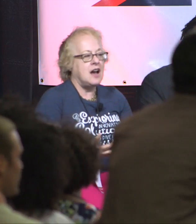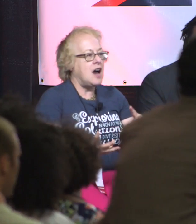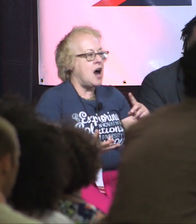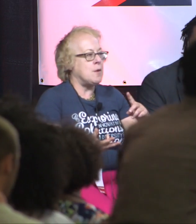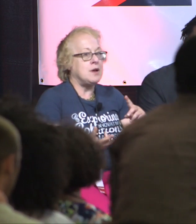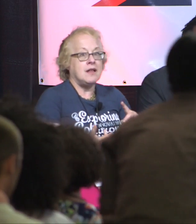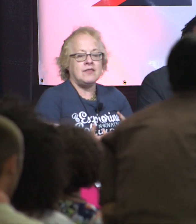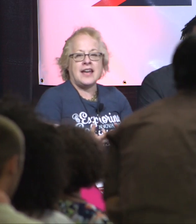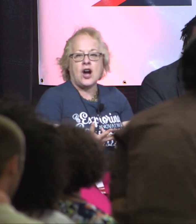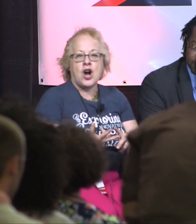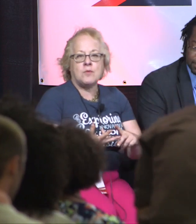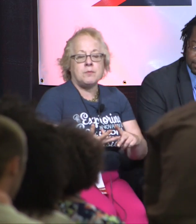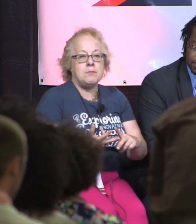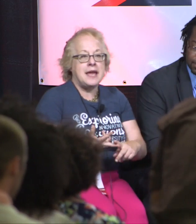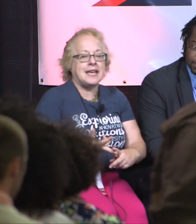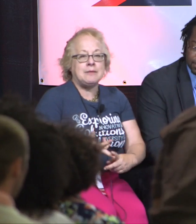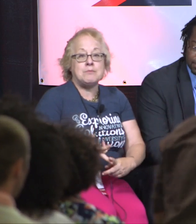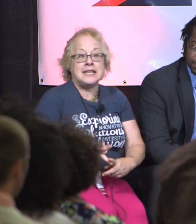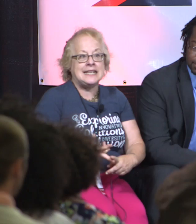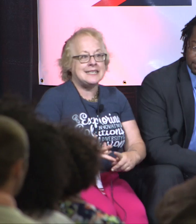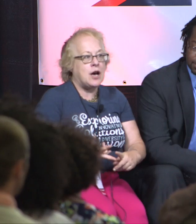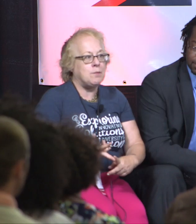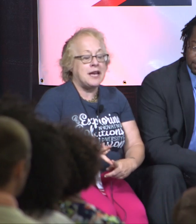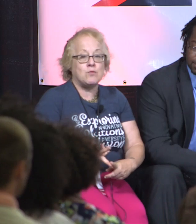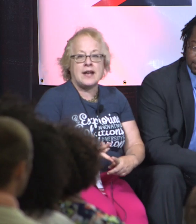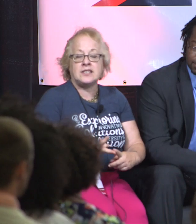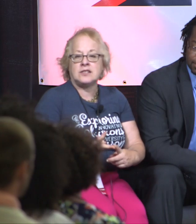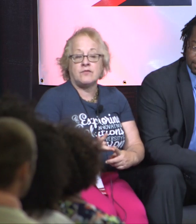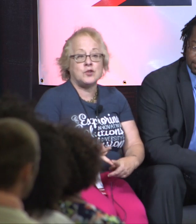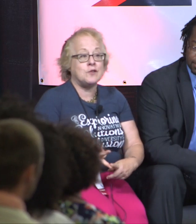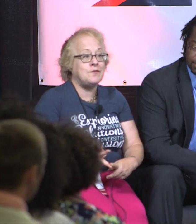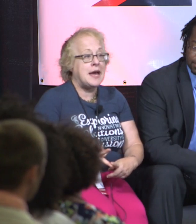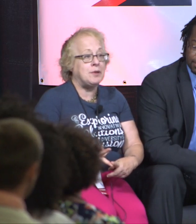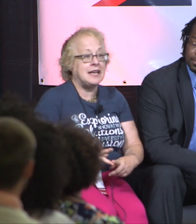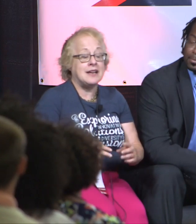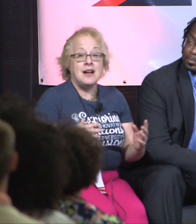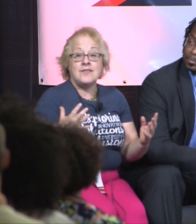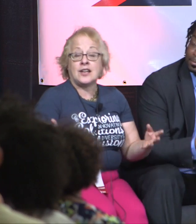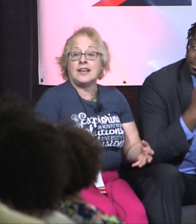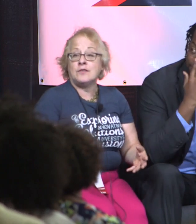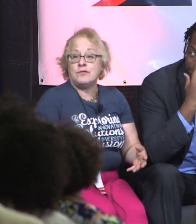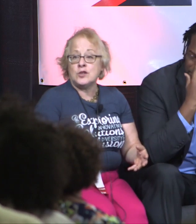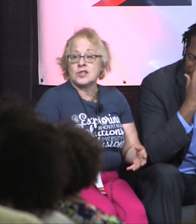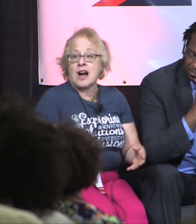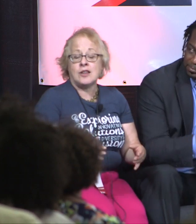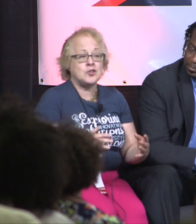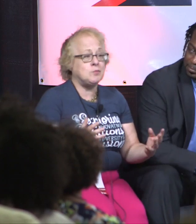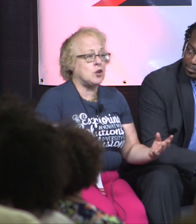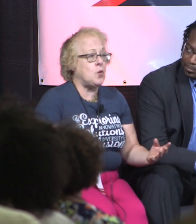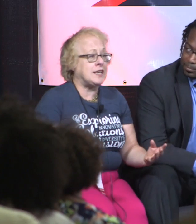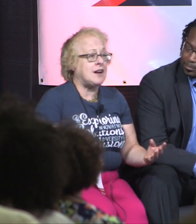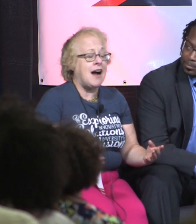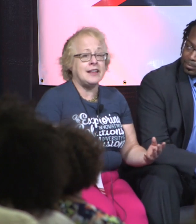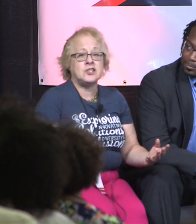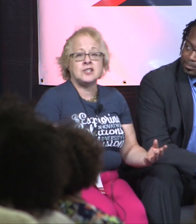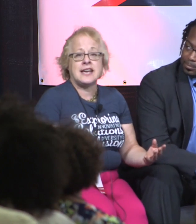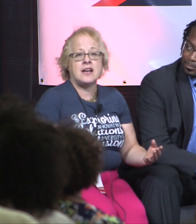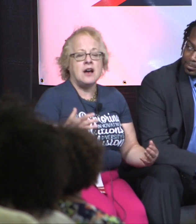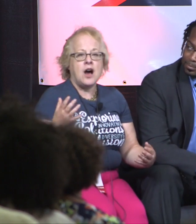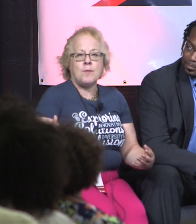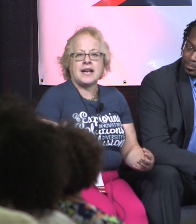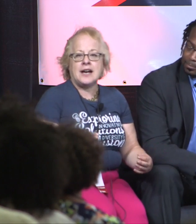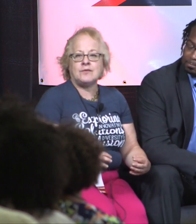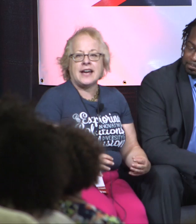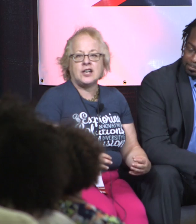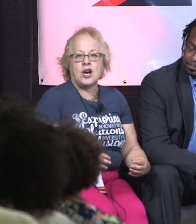yet, they are making money to help pay rent for their family. They could get a full scholarship to go away to college and